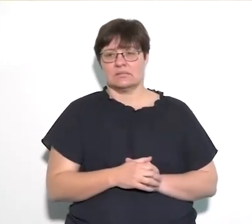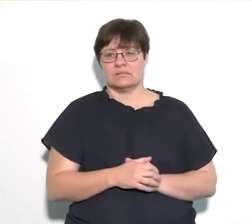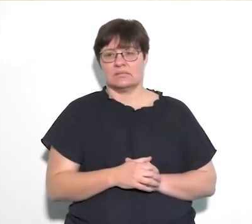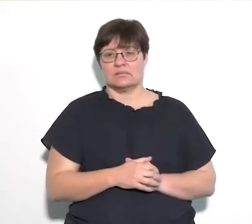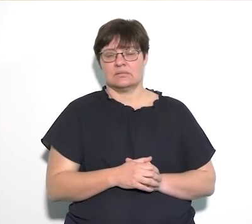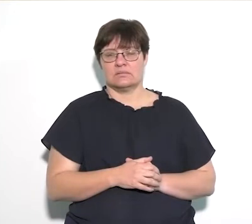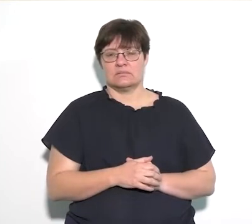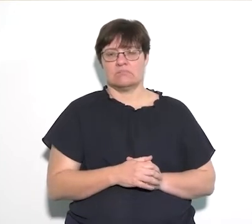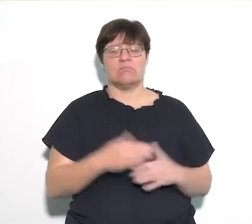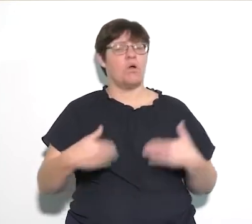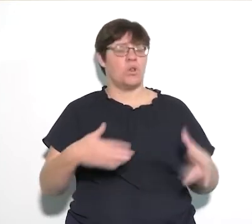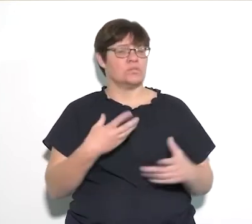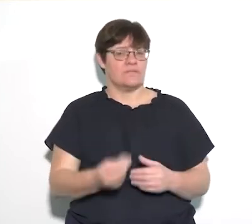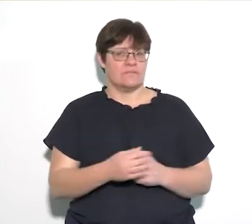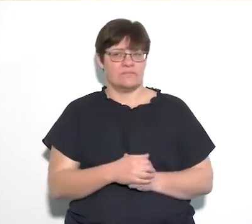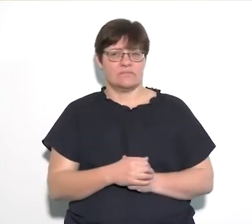to get it loose.